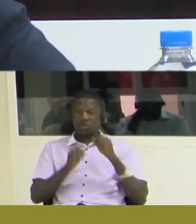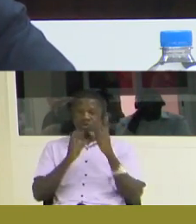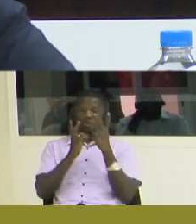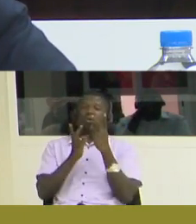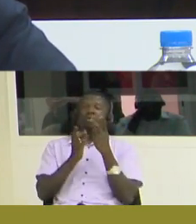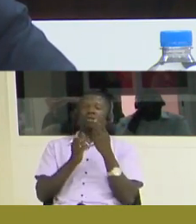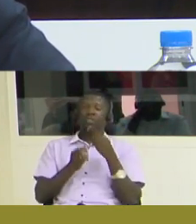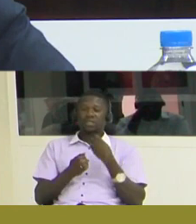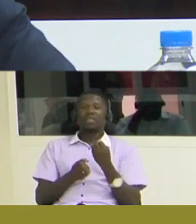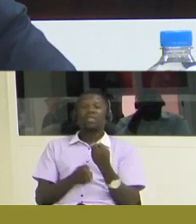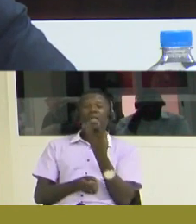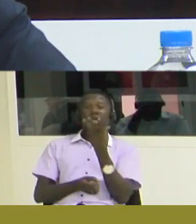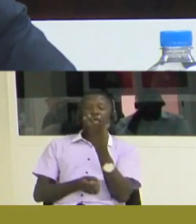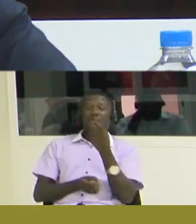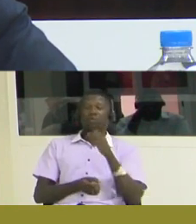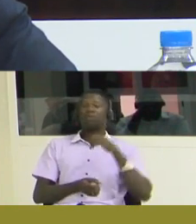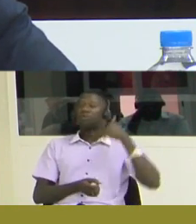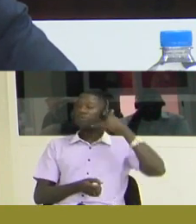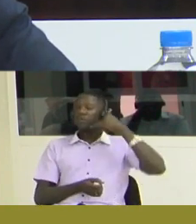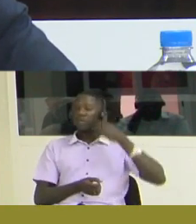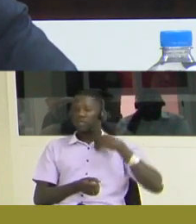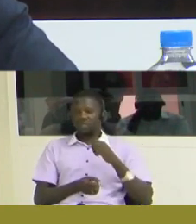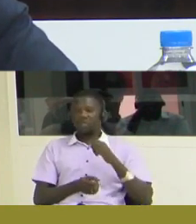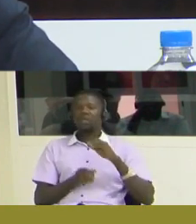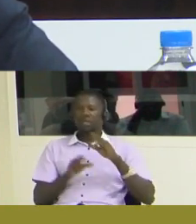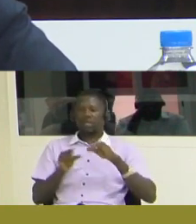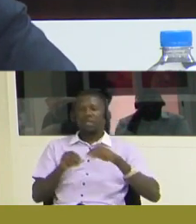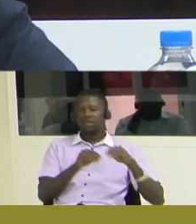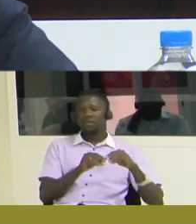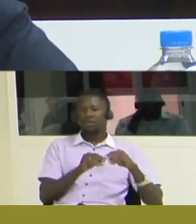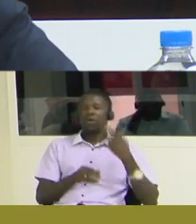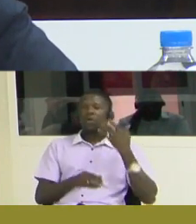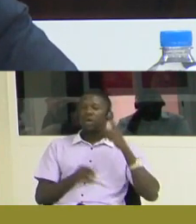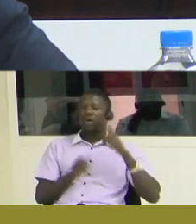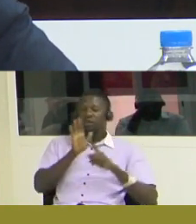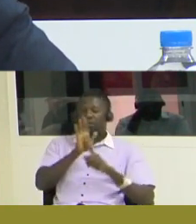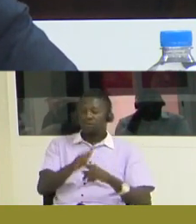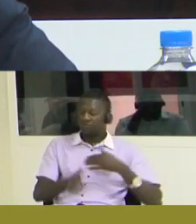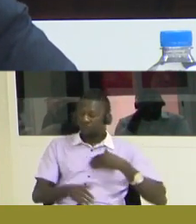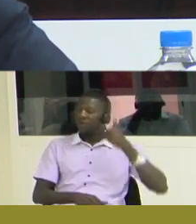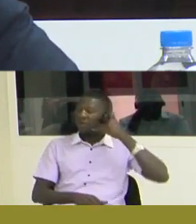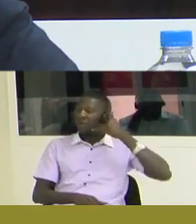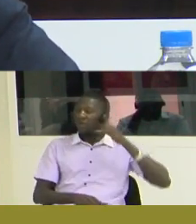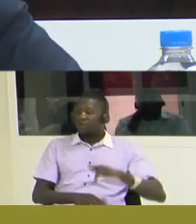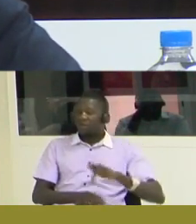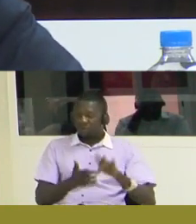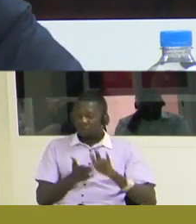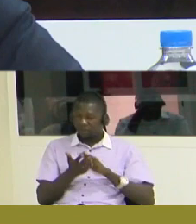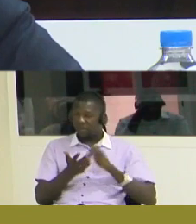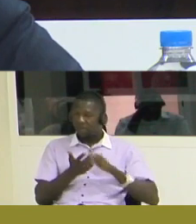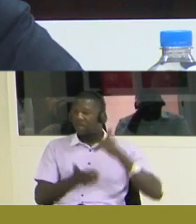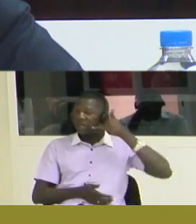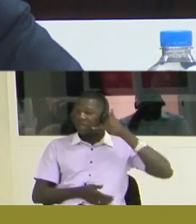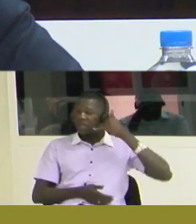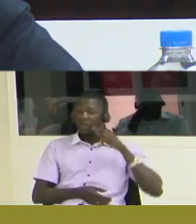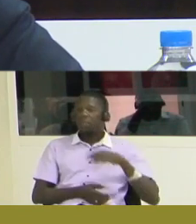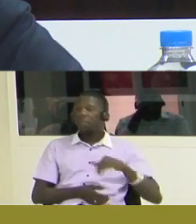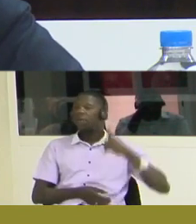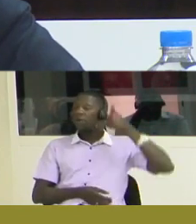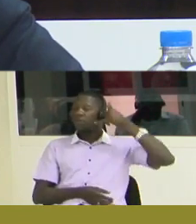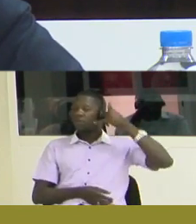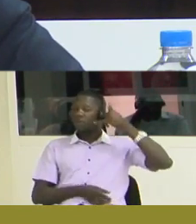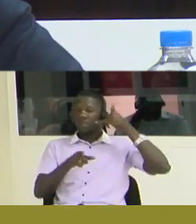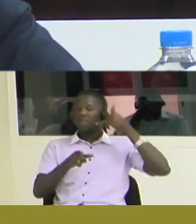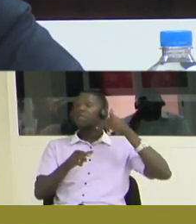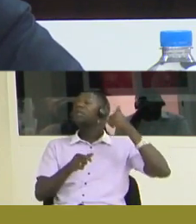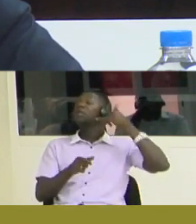phone that is active and once you dial once the other side picks up then that light also comes on and that means